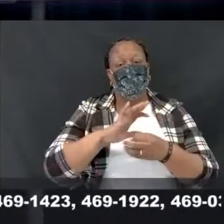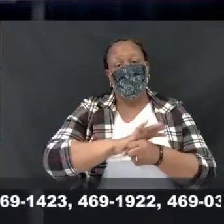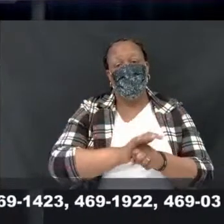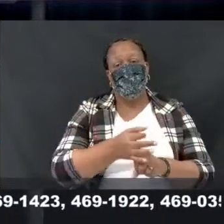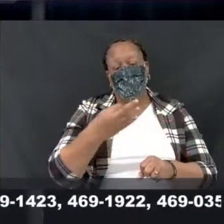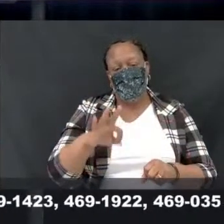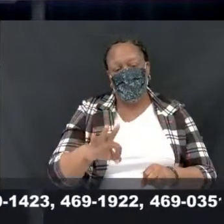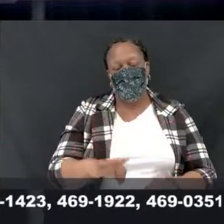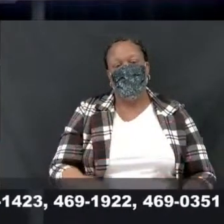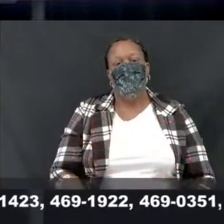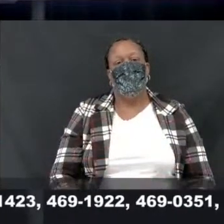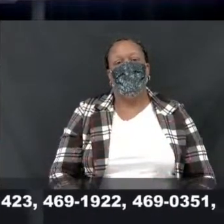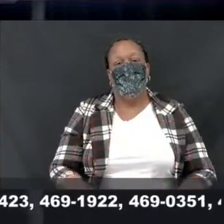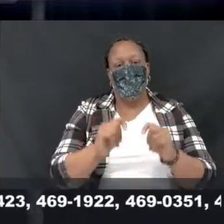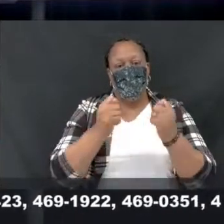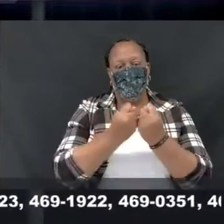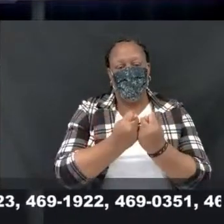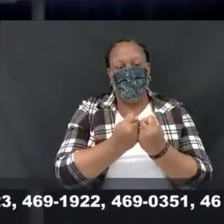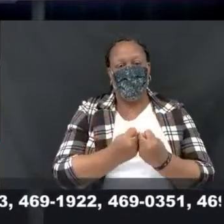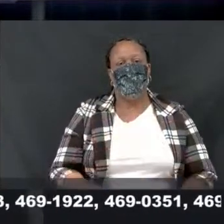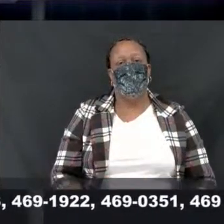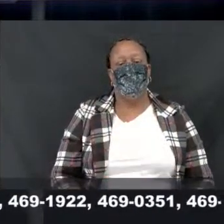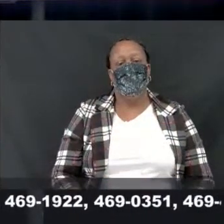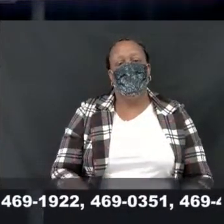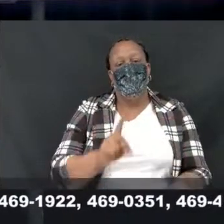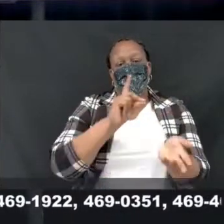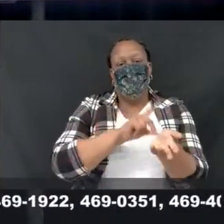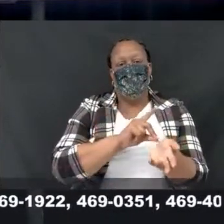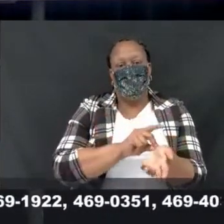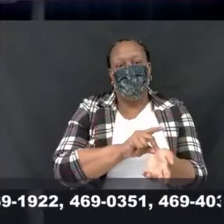Force, Dr. Marissa Carty,